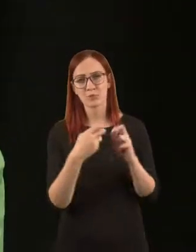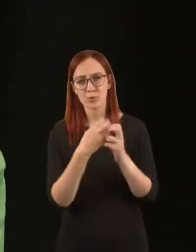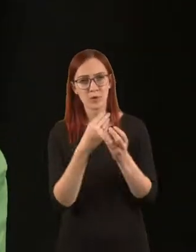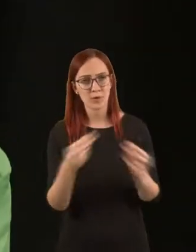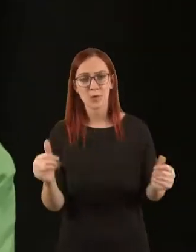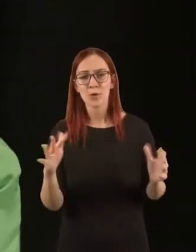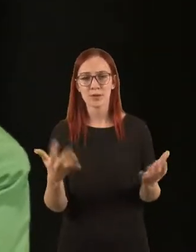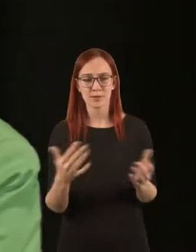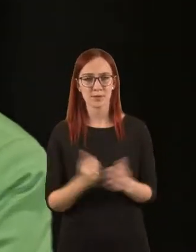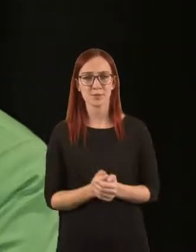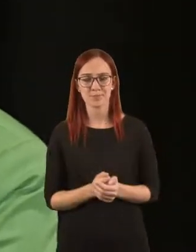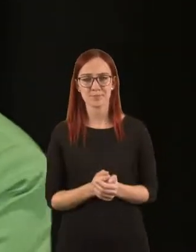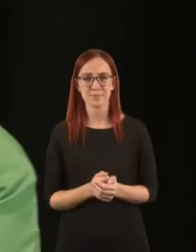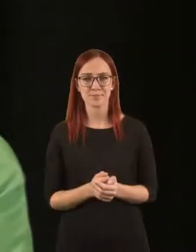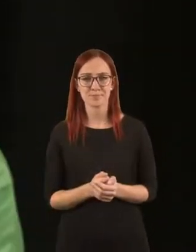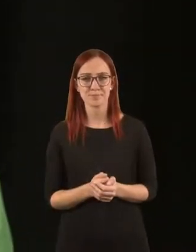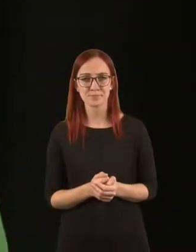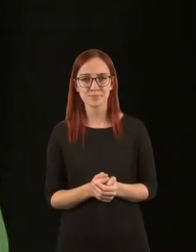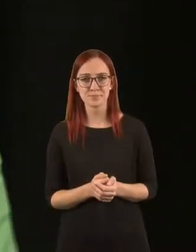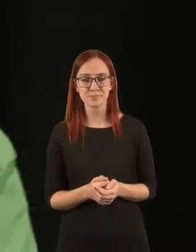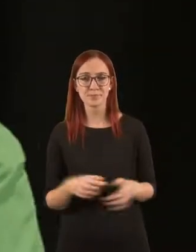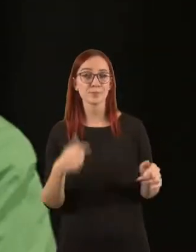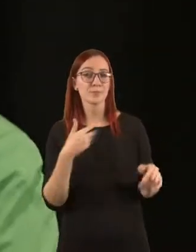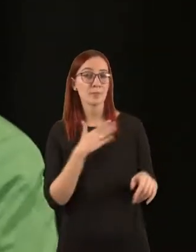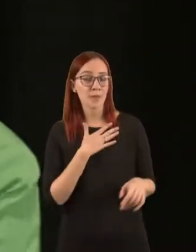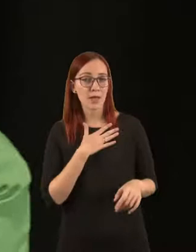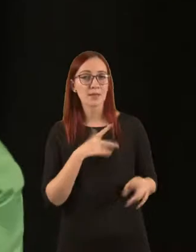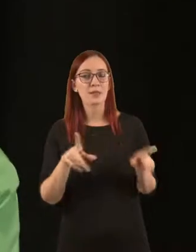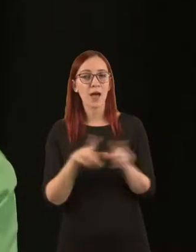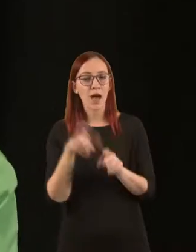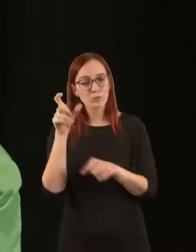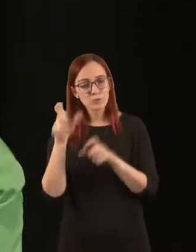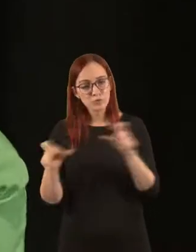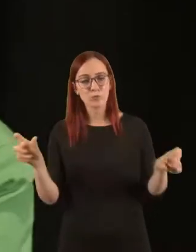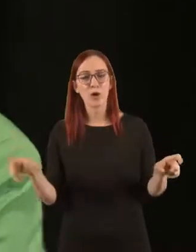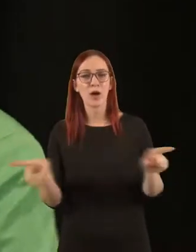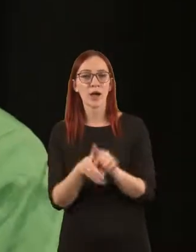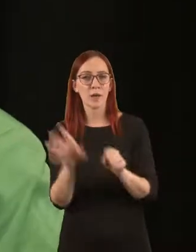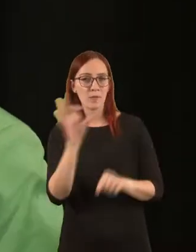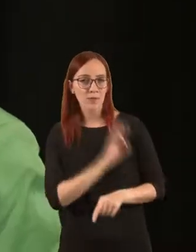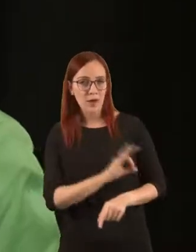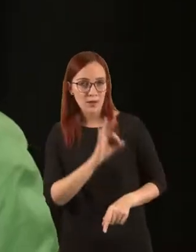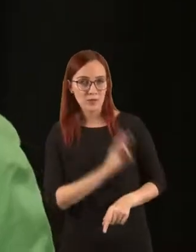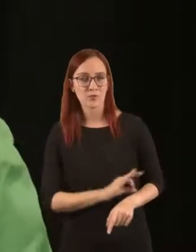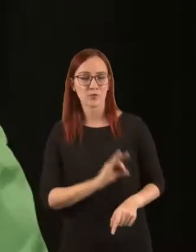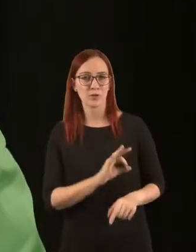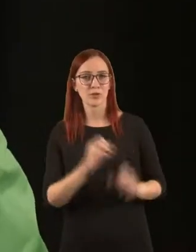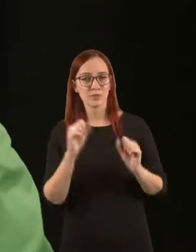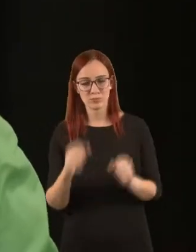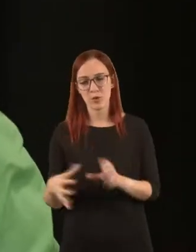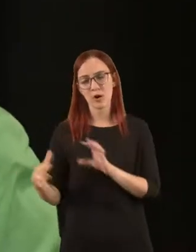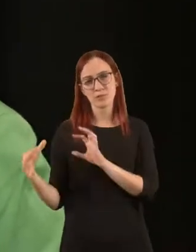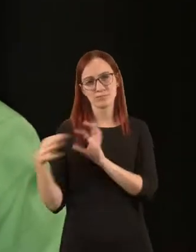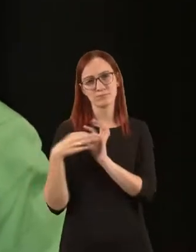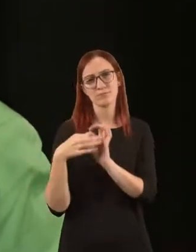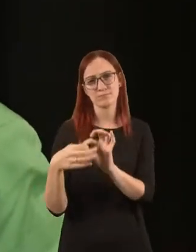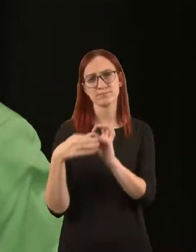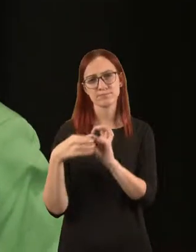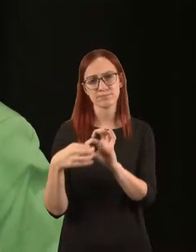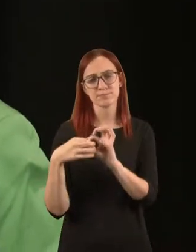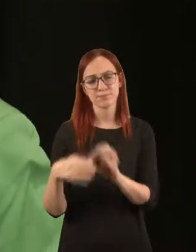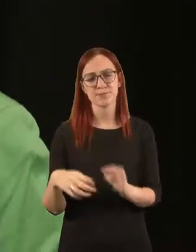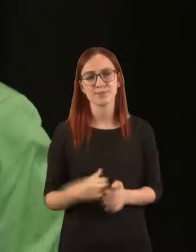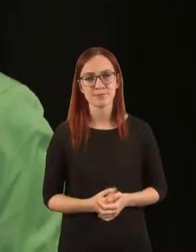Well, I think that the most sustainable solution is for us as citizens